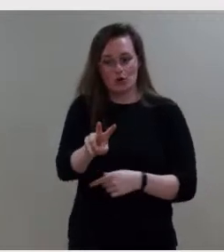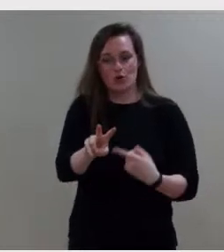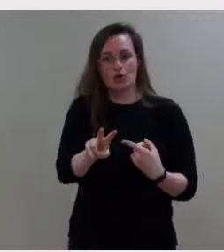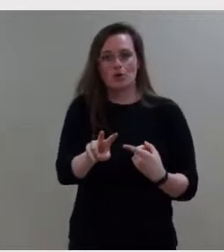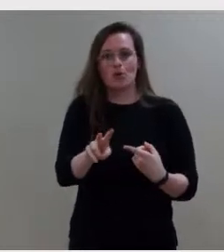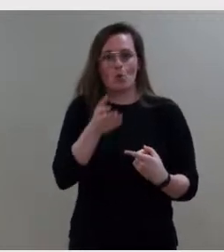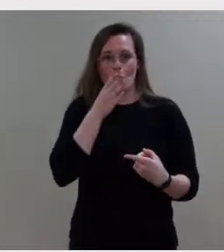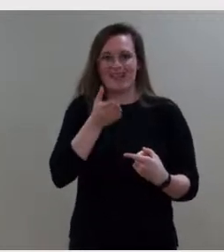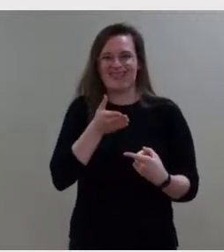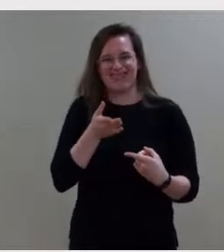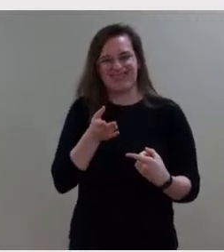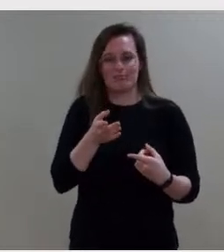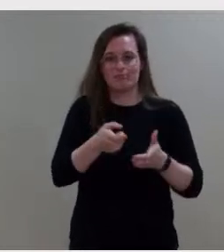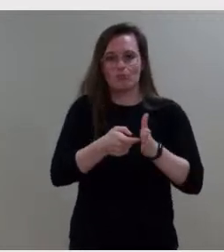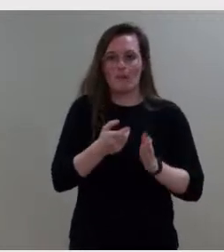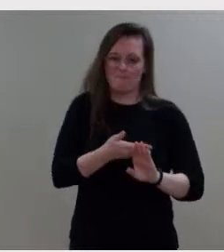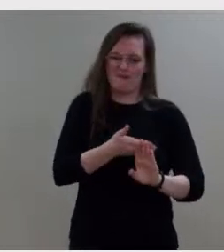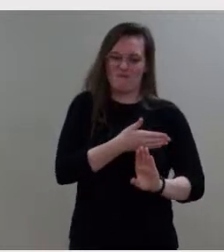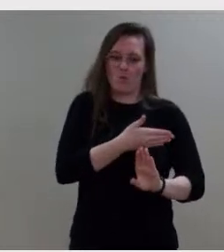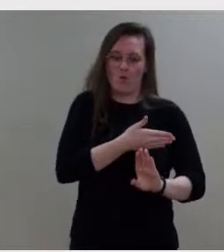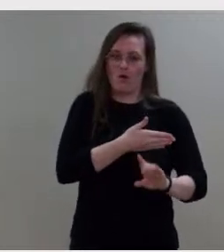those facilities.